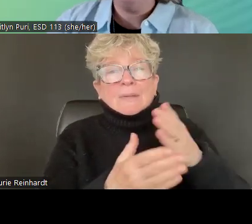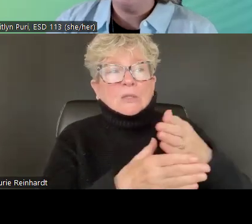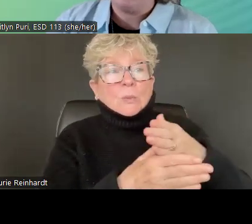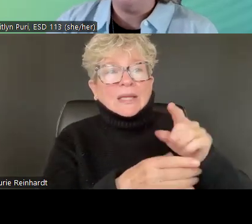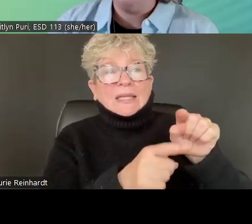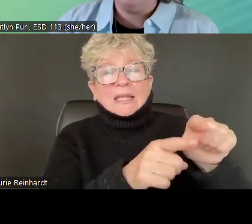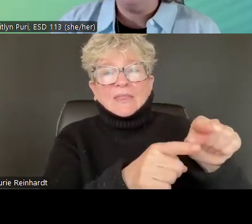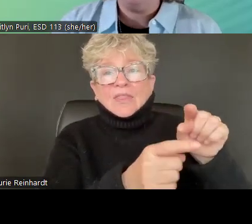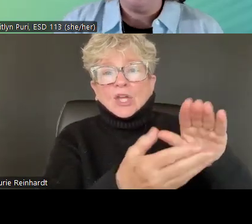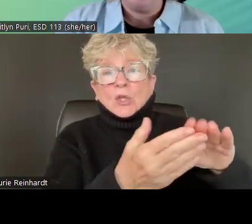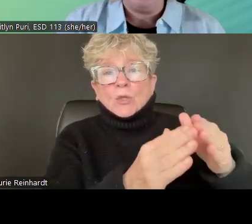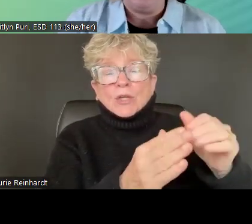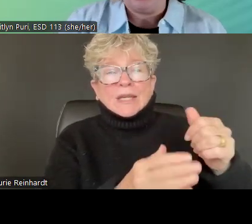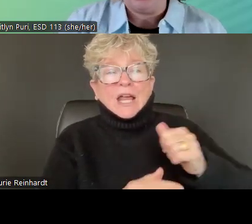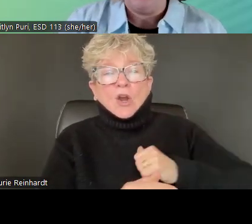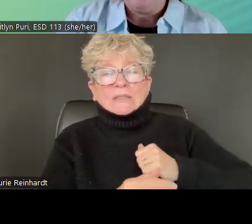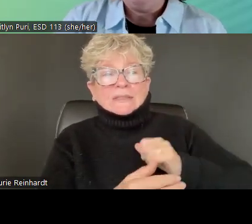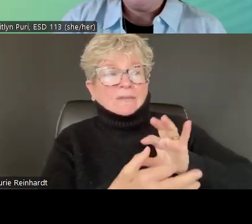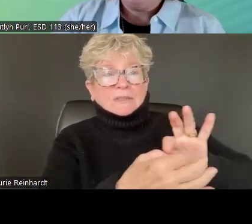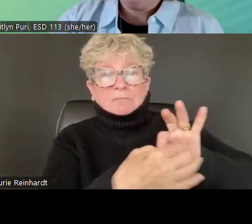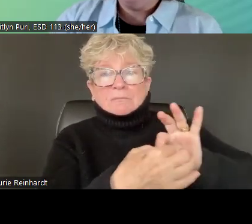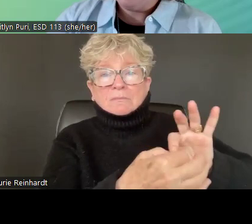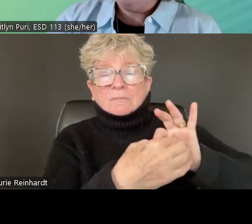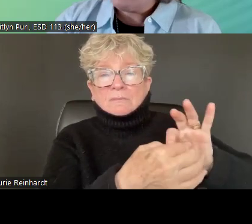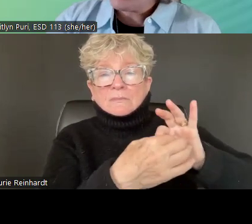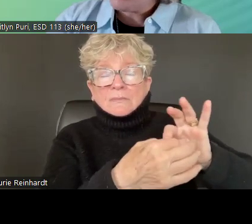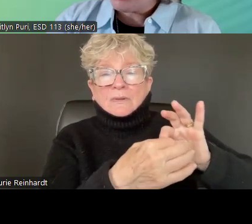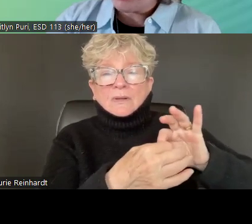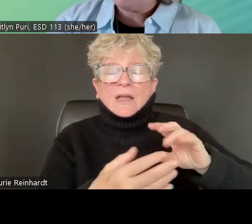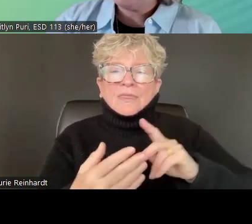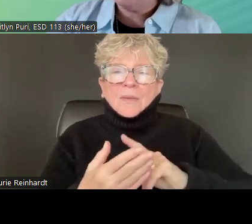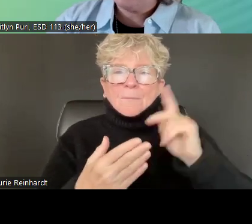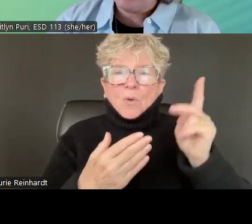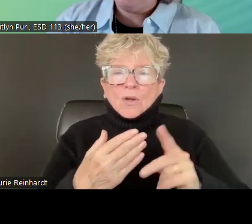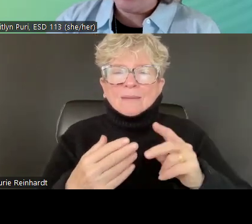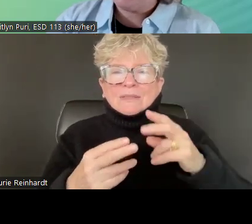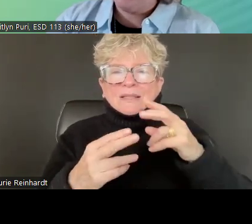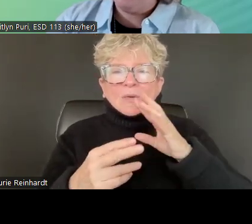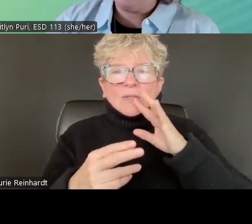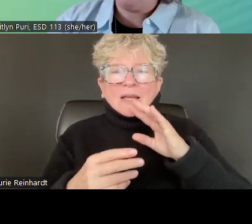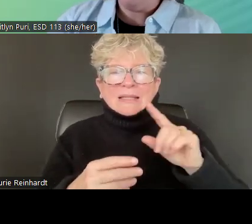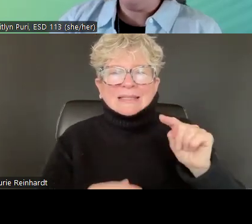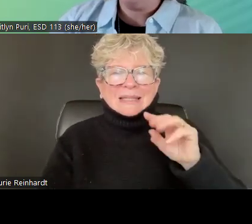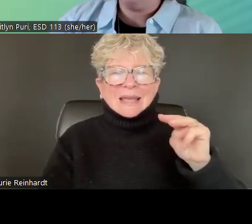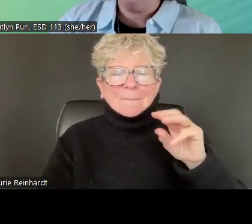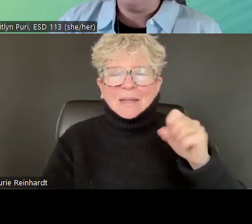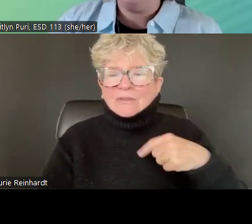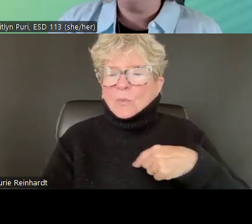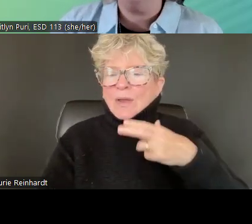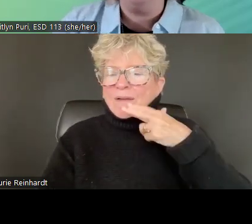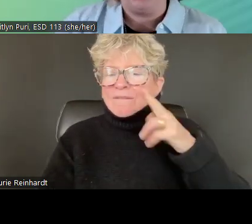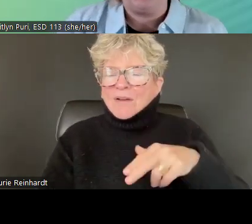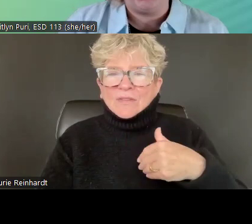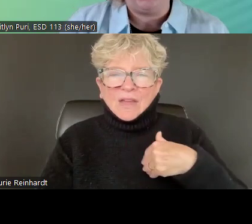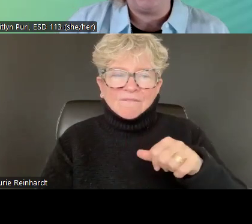programs that we refer to are we're very fortunate at TMS to have other